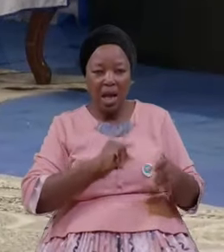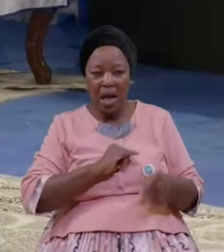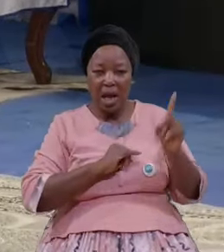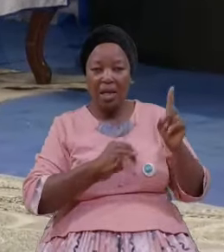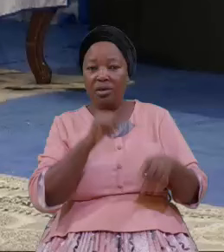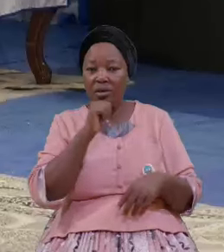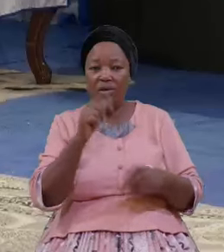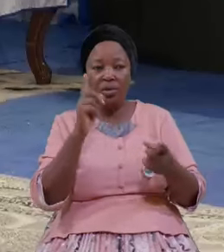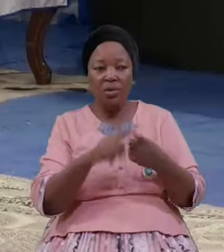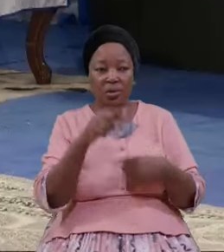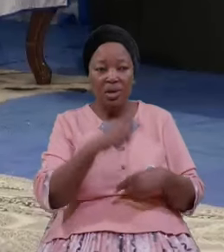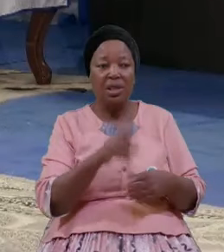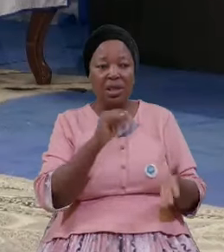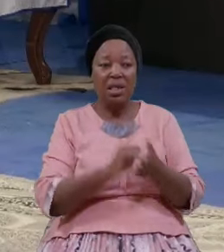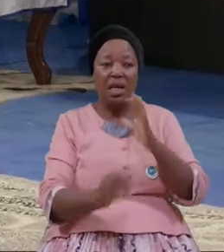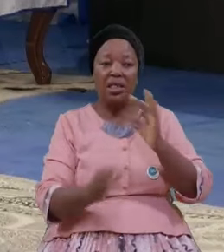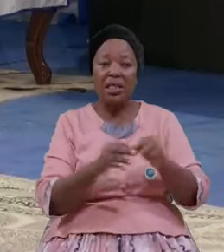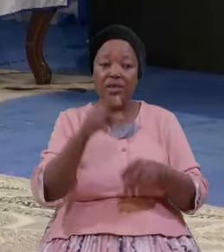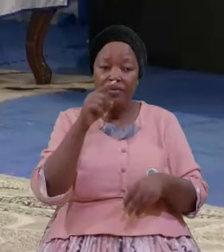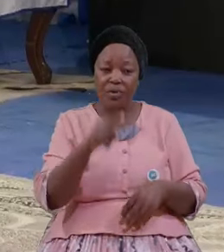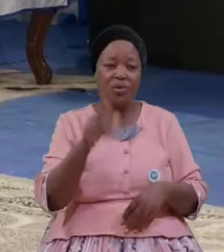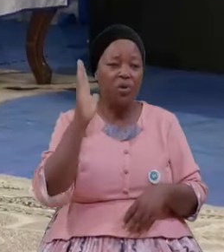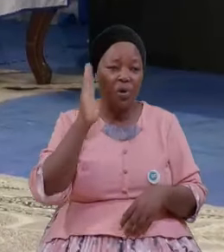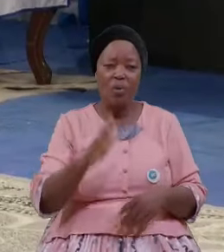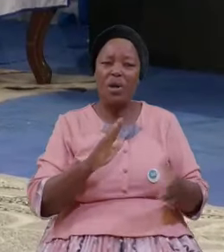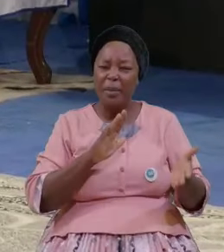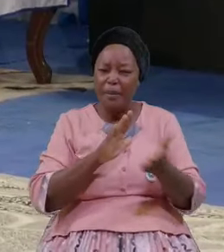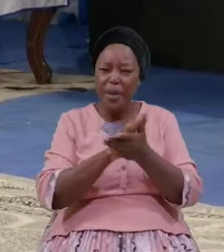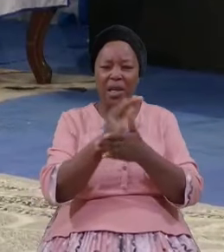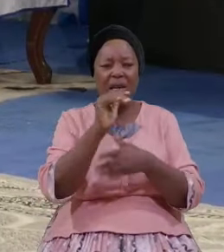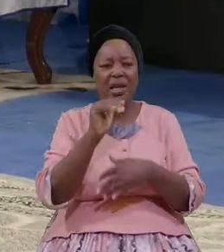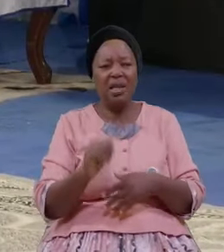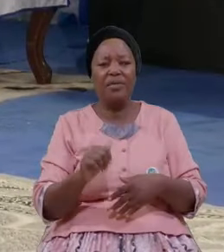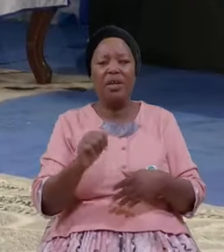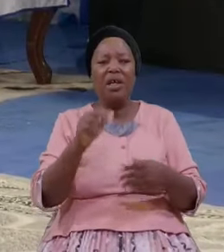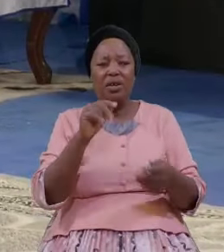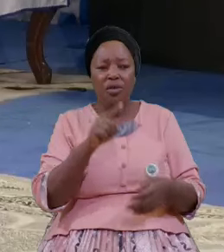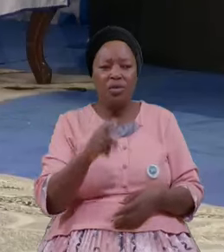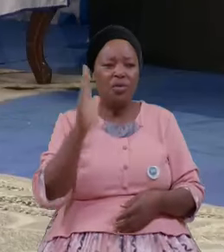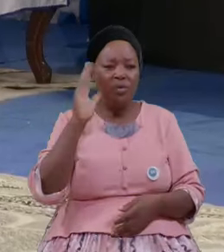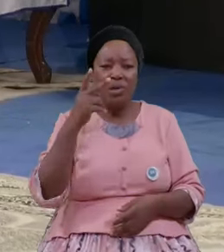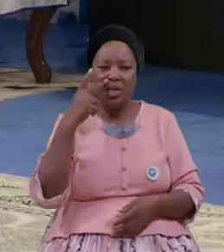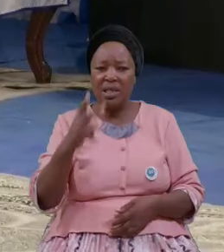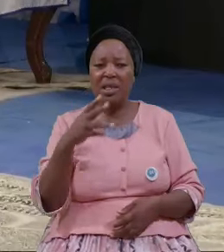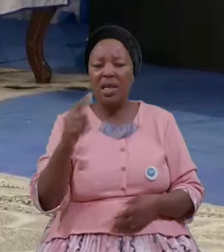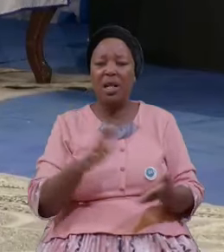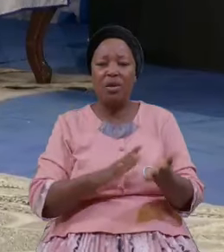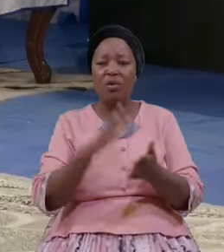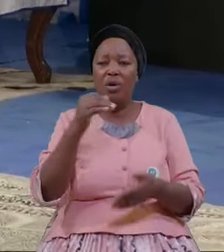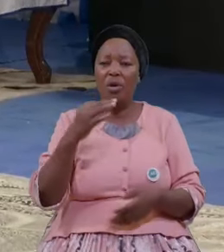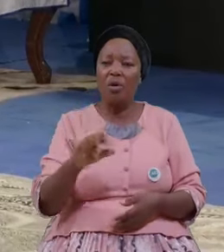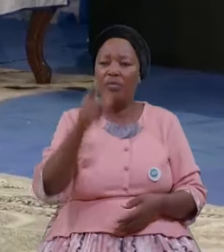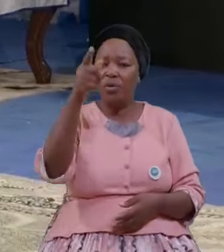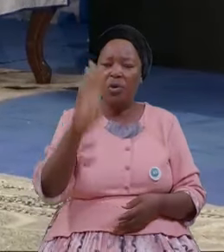that if thou wouldest believe, thou shouldest see the glory of